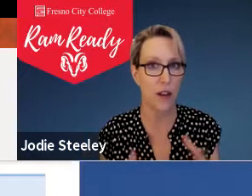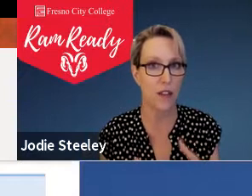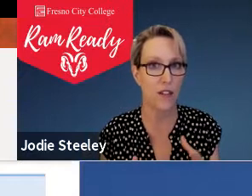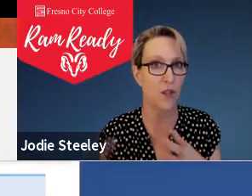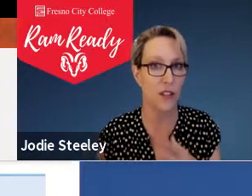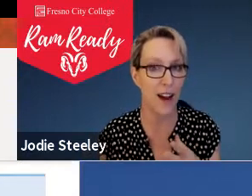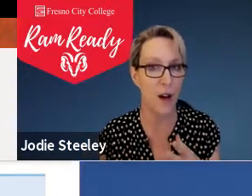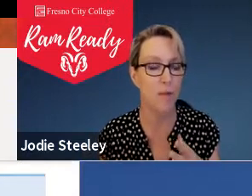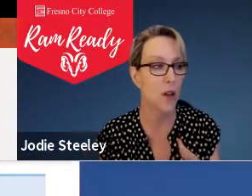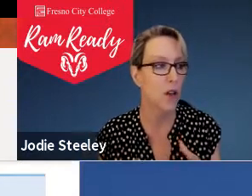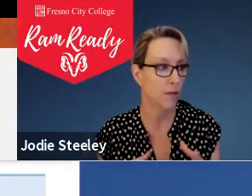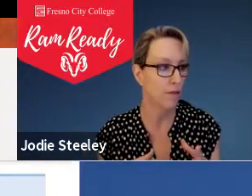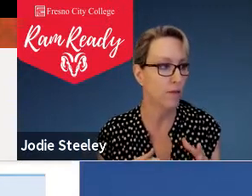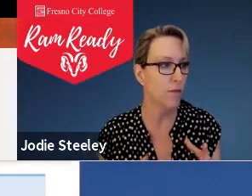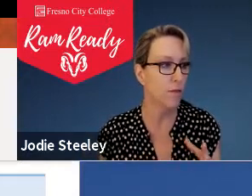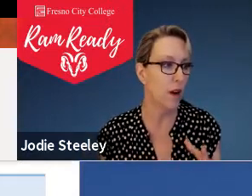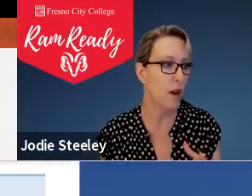also in the Student Hub.